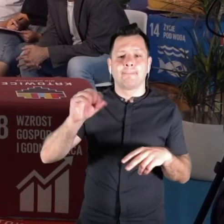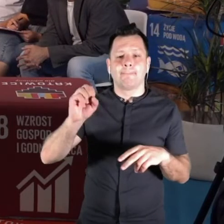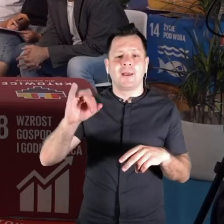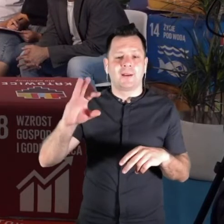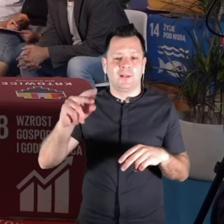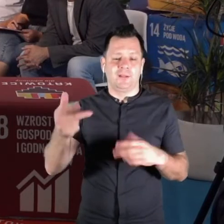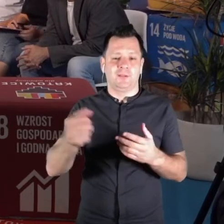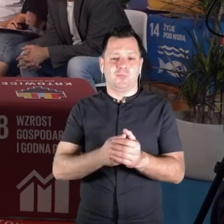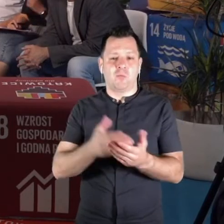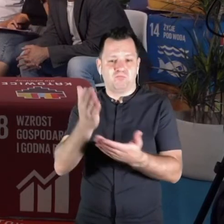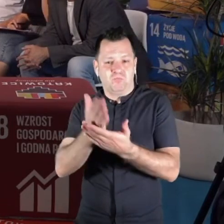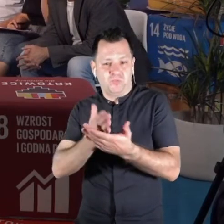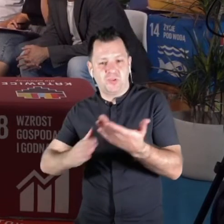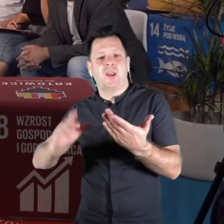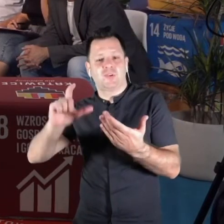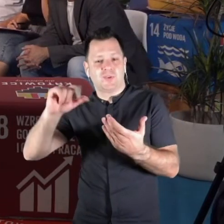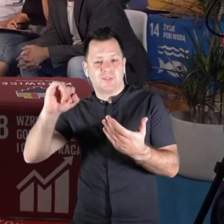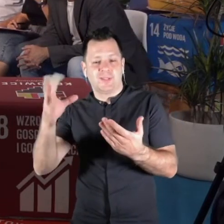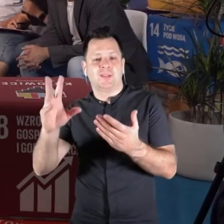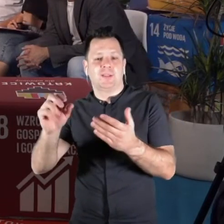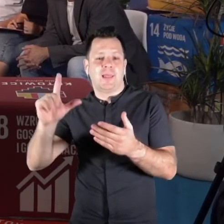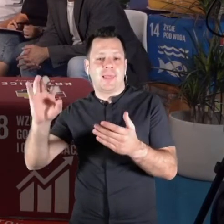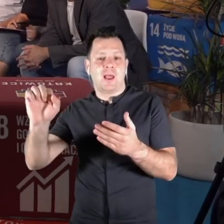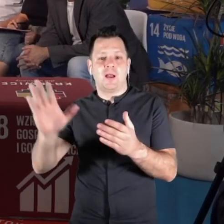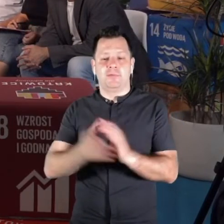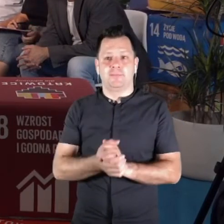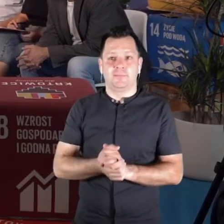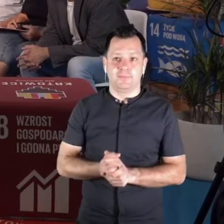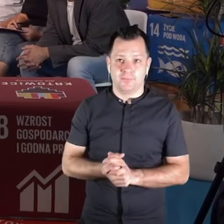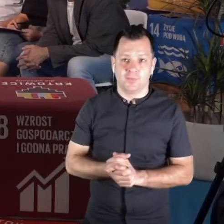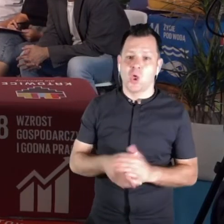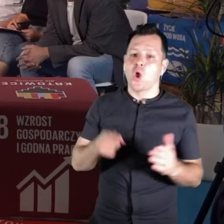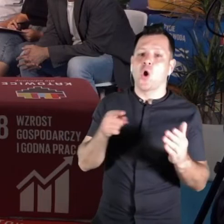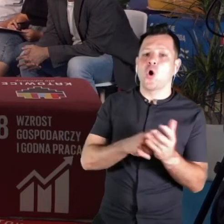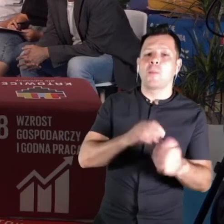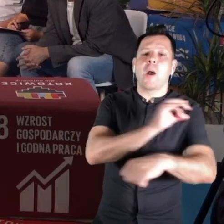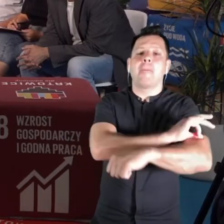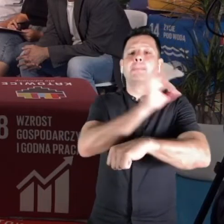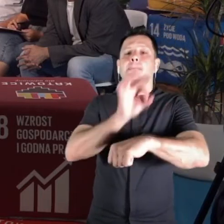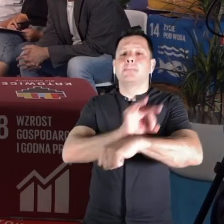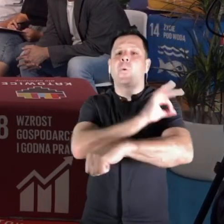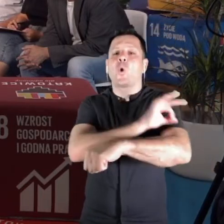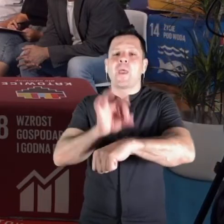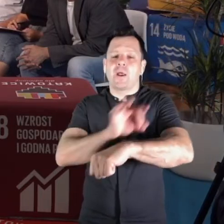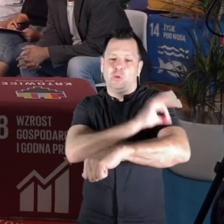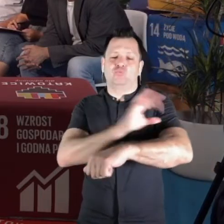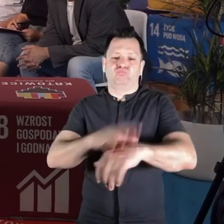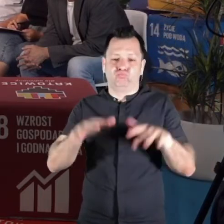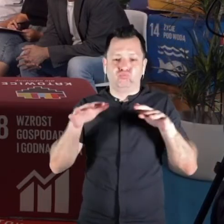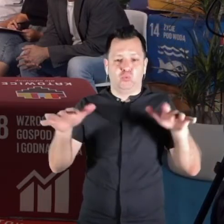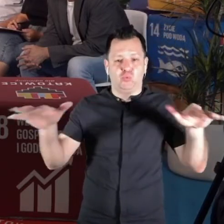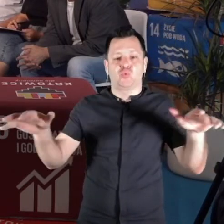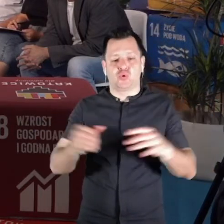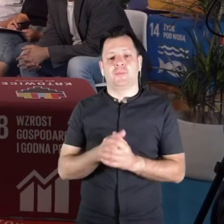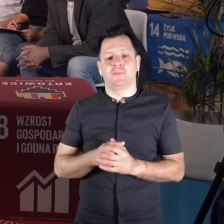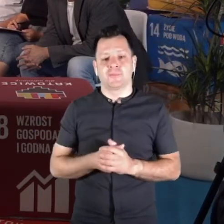of projects, so to say. The Technology Foundation also works with cultural institutions and associations.